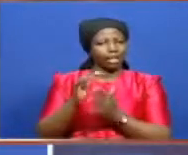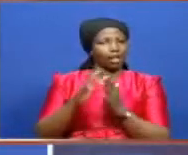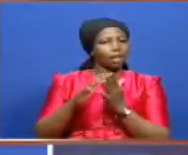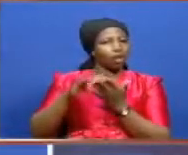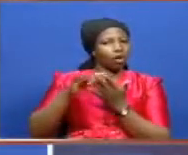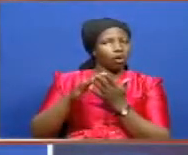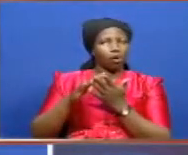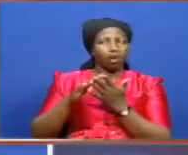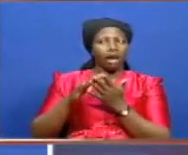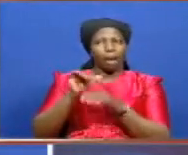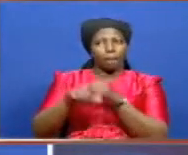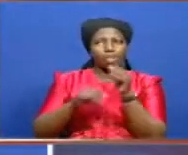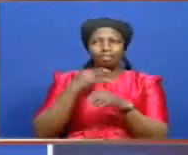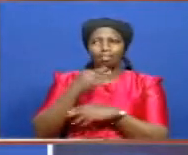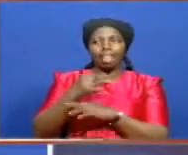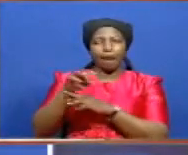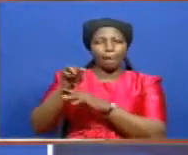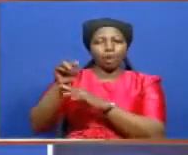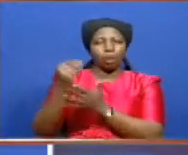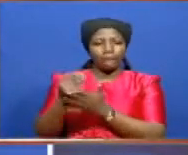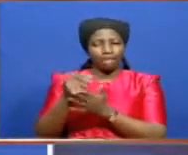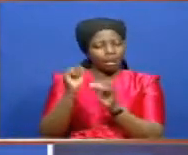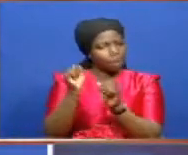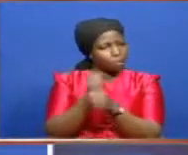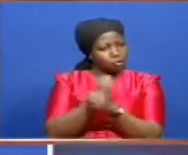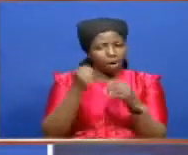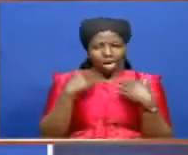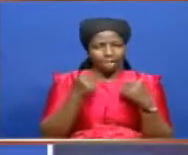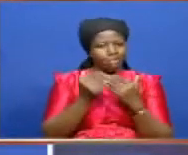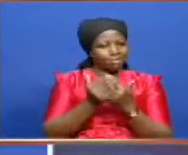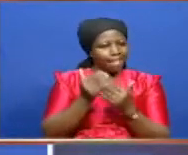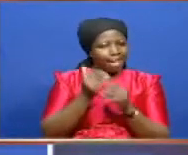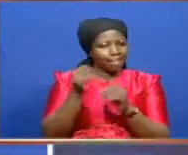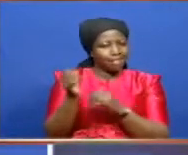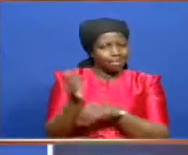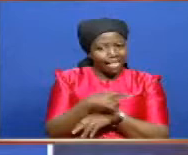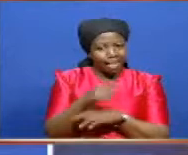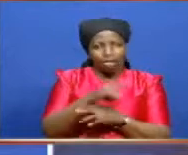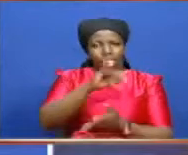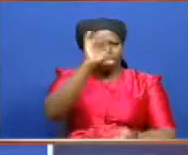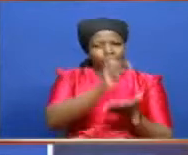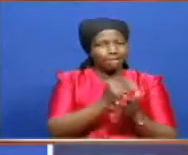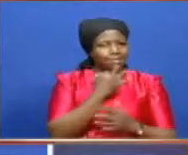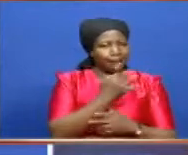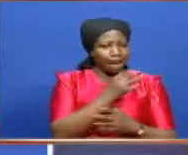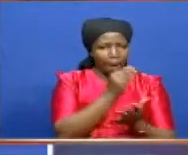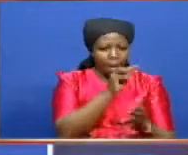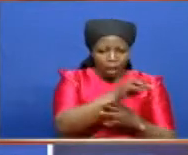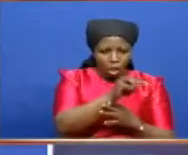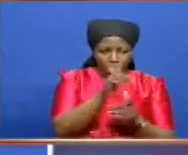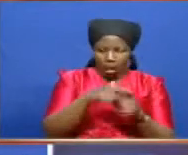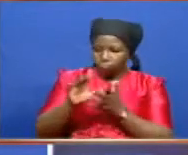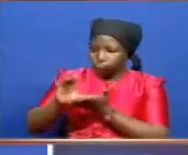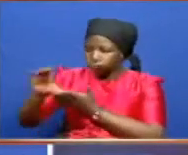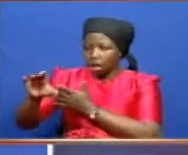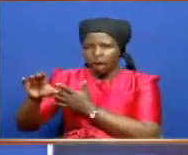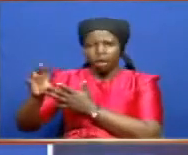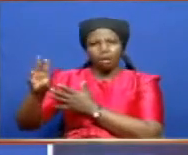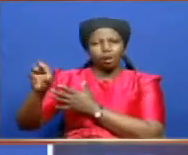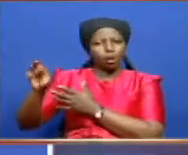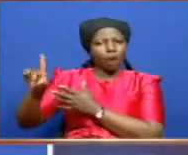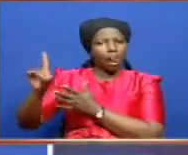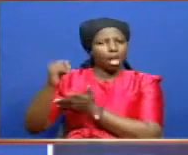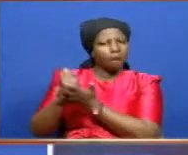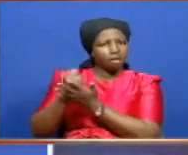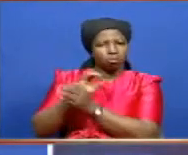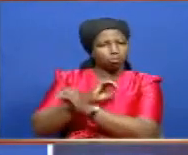You cannot cut healthcare salaries by 300 million and allocate to ward offices. We ground